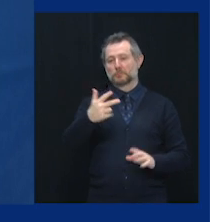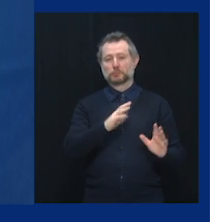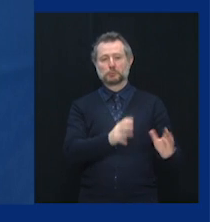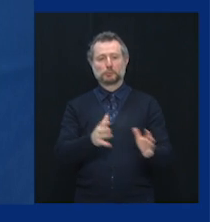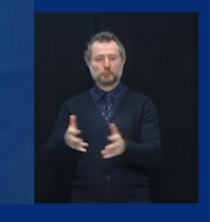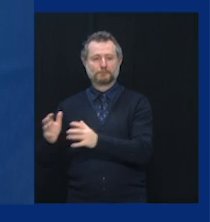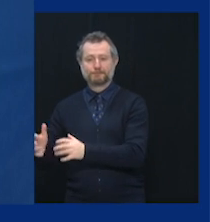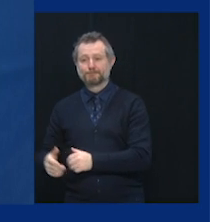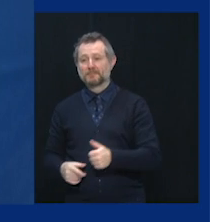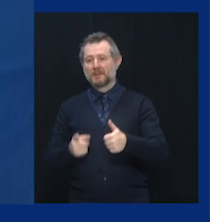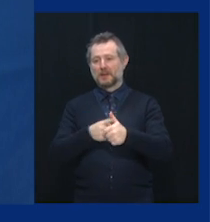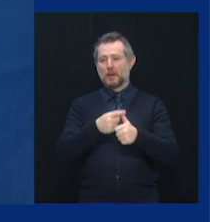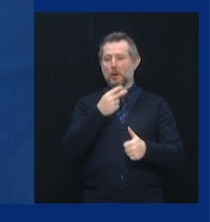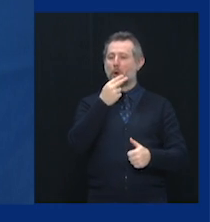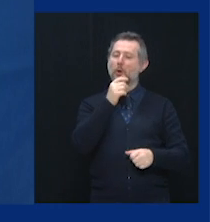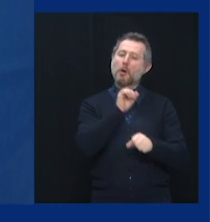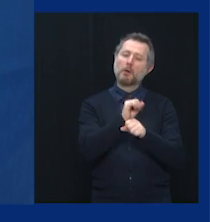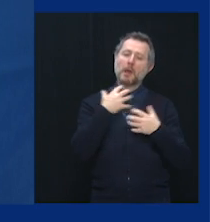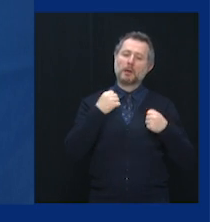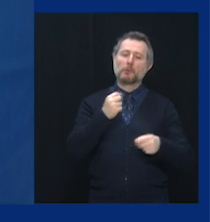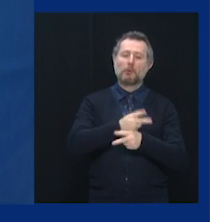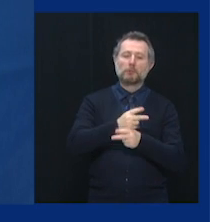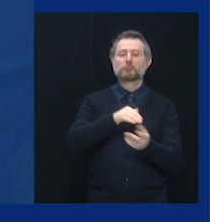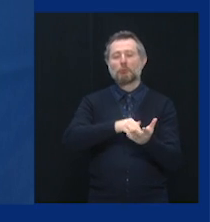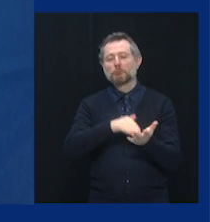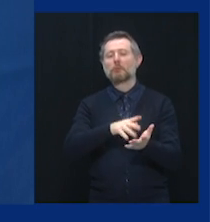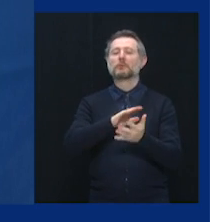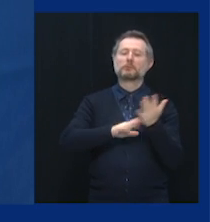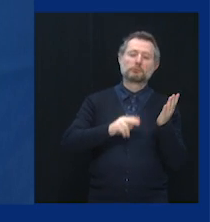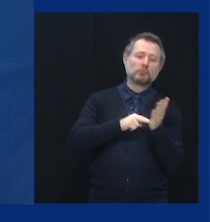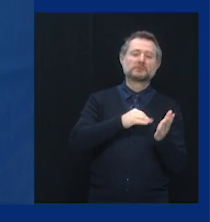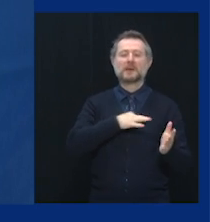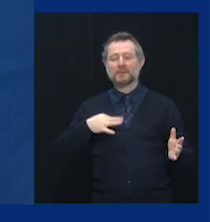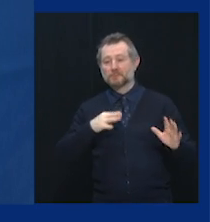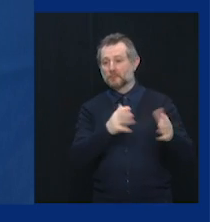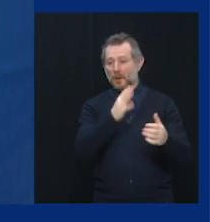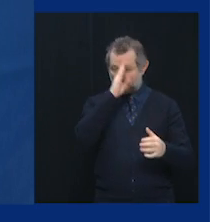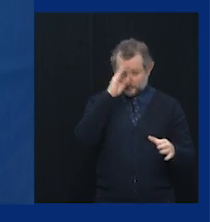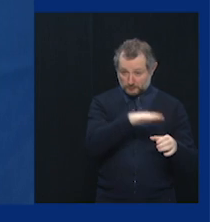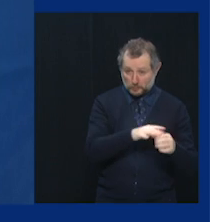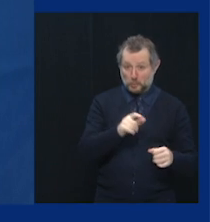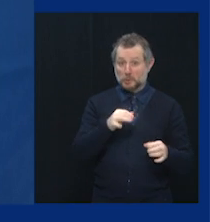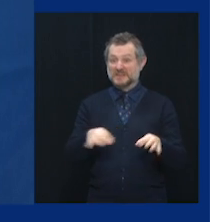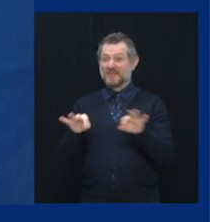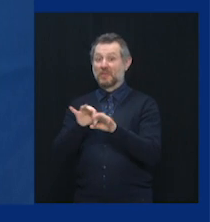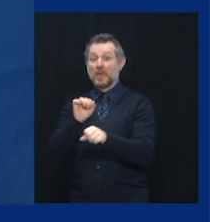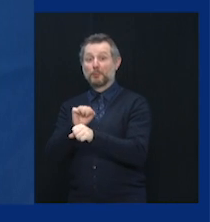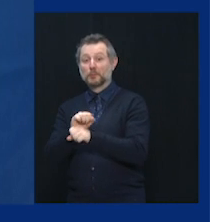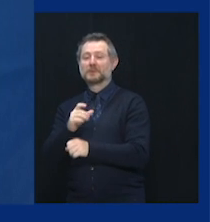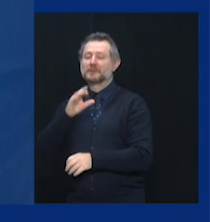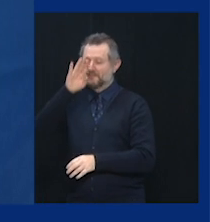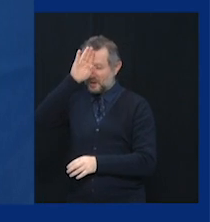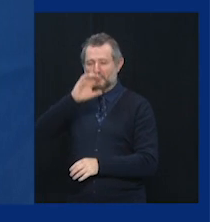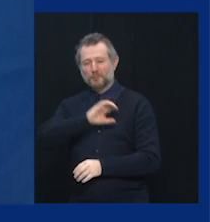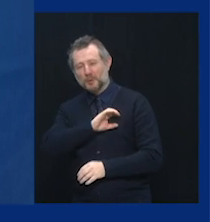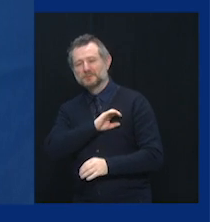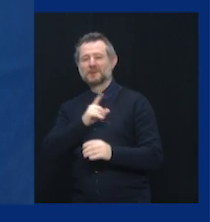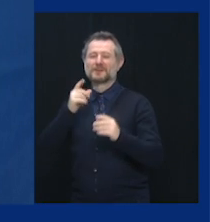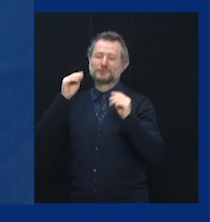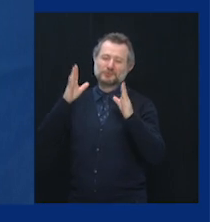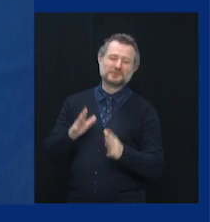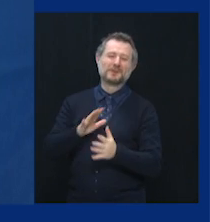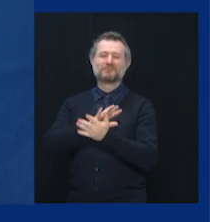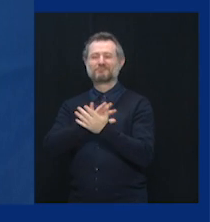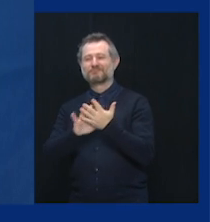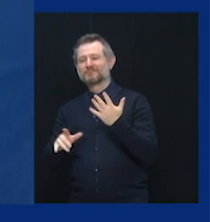healthcare workers, you have essential workers, police, fire, teachers, public safety, food